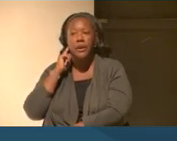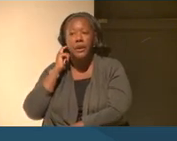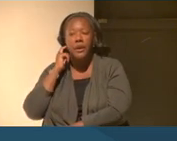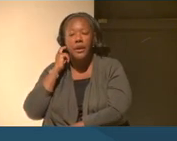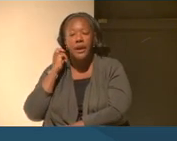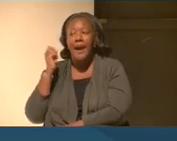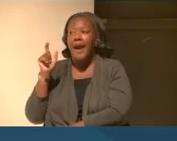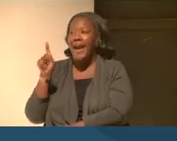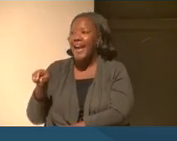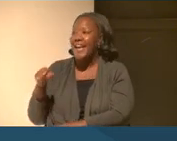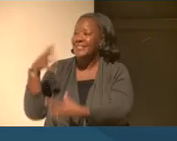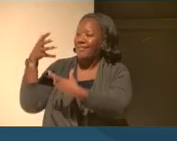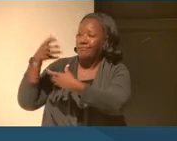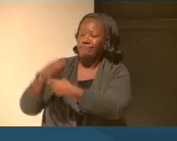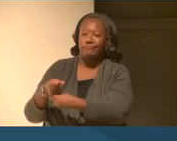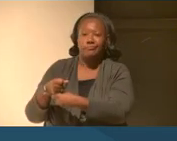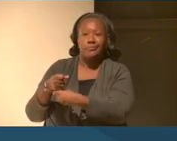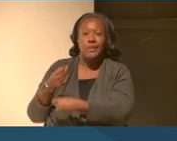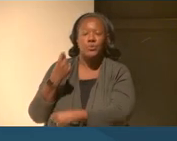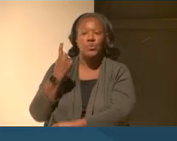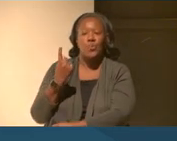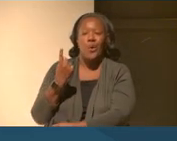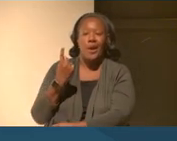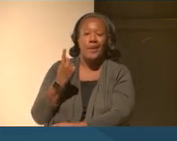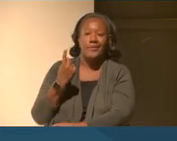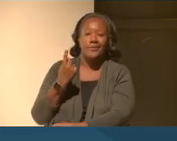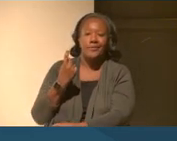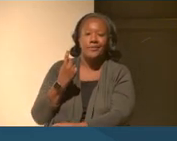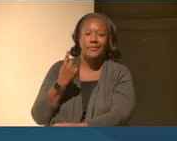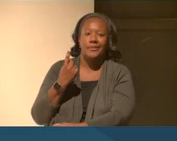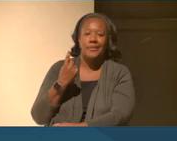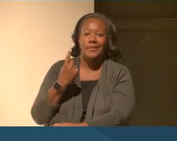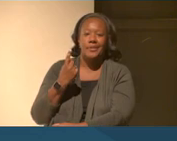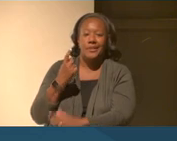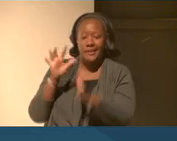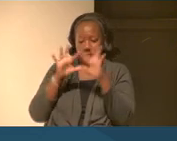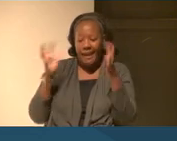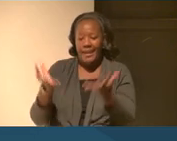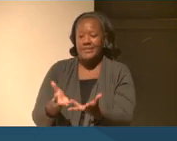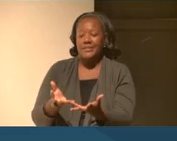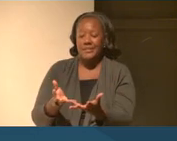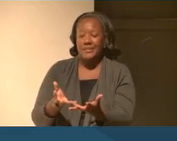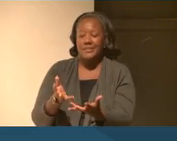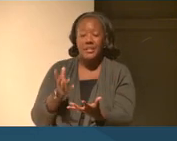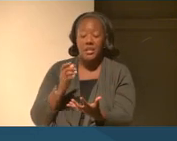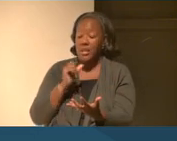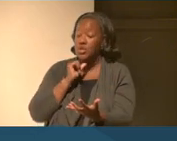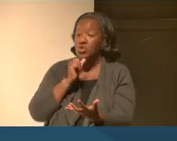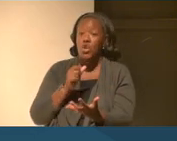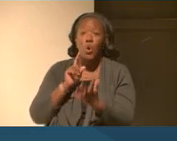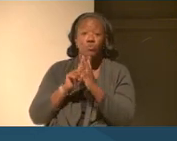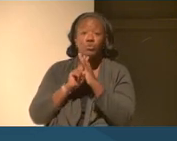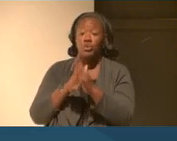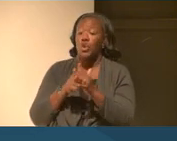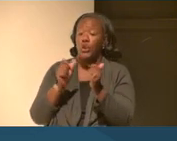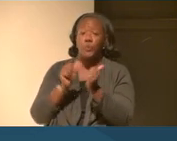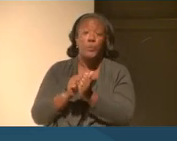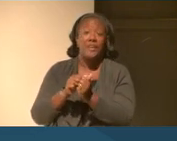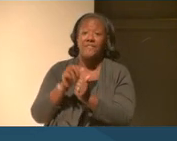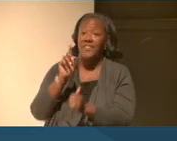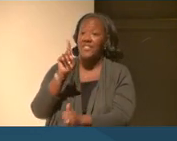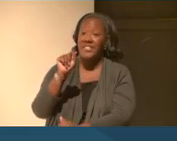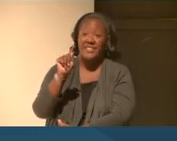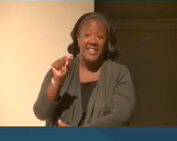and sort of collapse it into one into the essence of it, is to don't start with the data. You